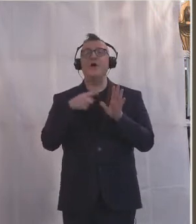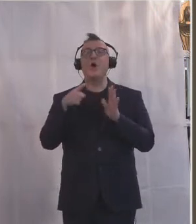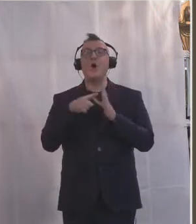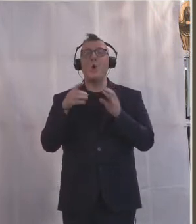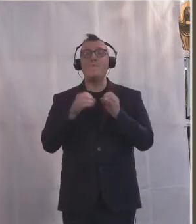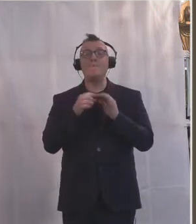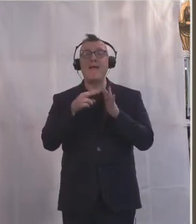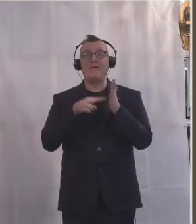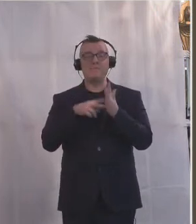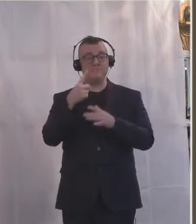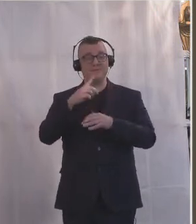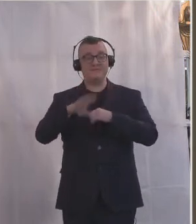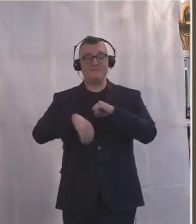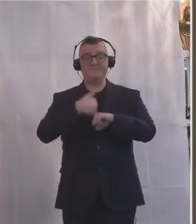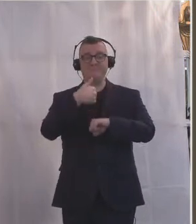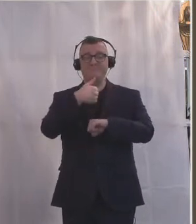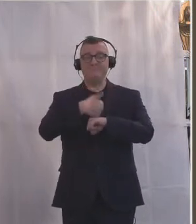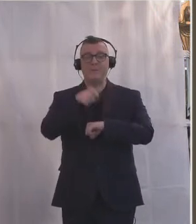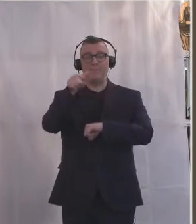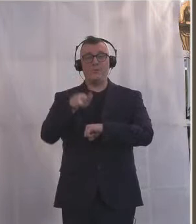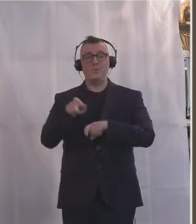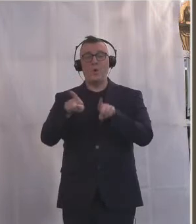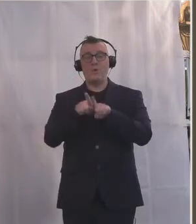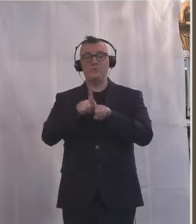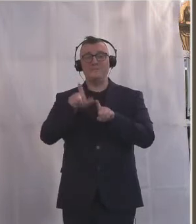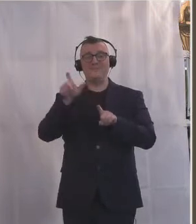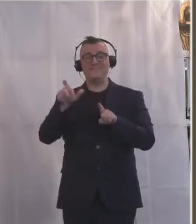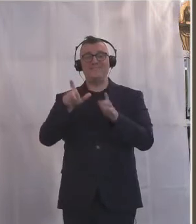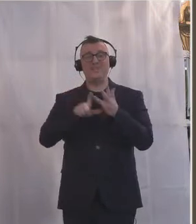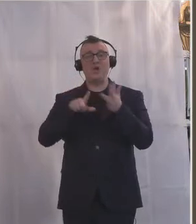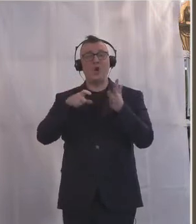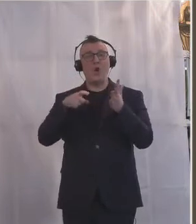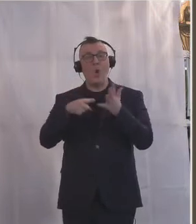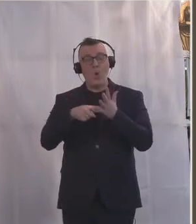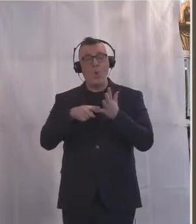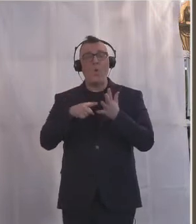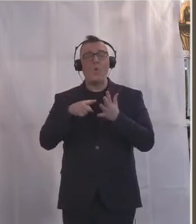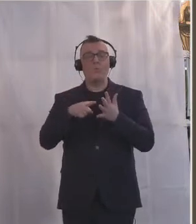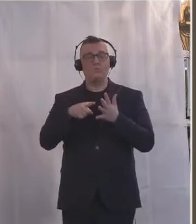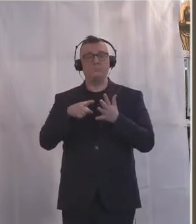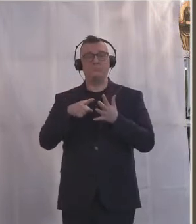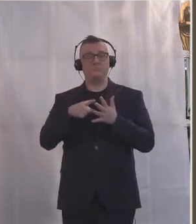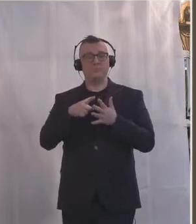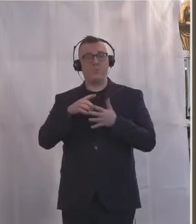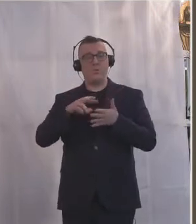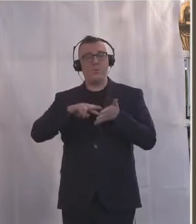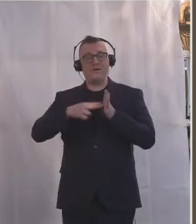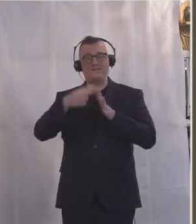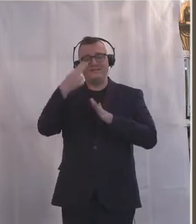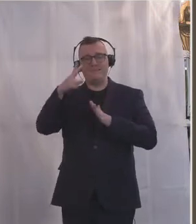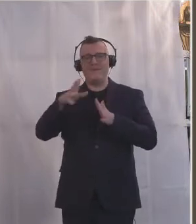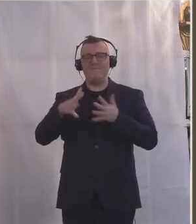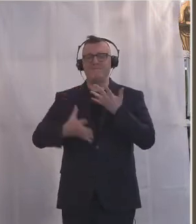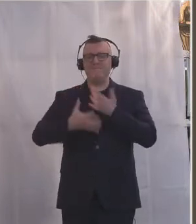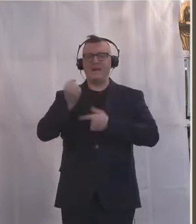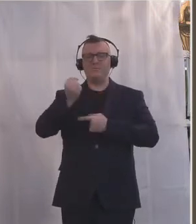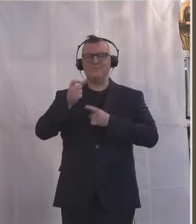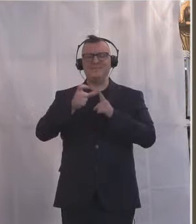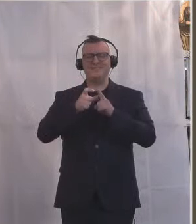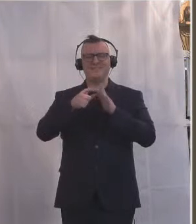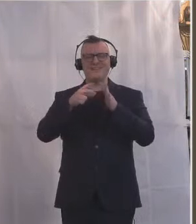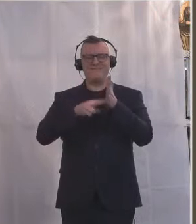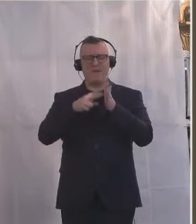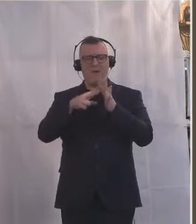is the founder and CEO of an organisation called Foundervine, and she focuses on underrepresentation